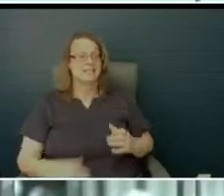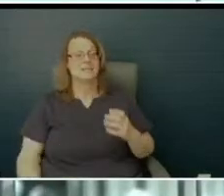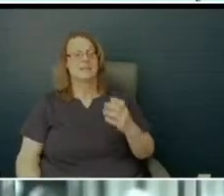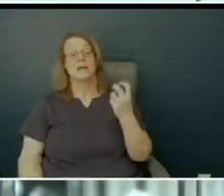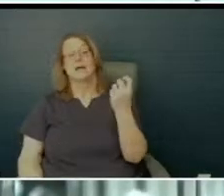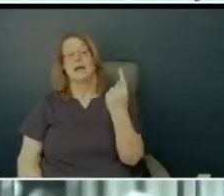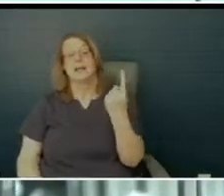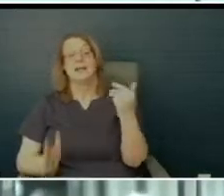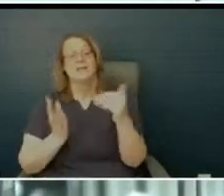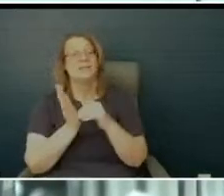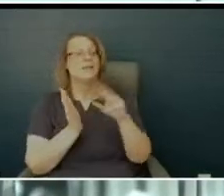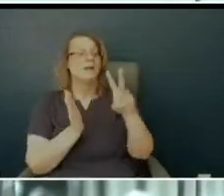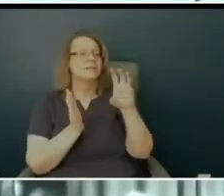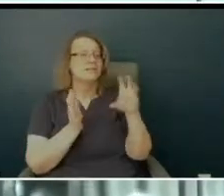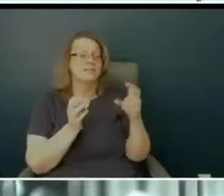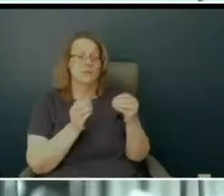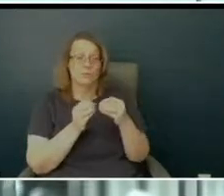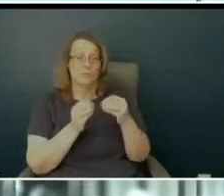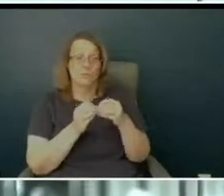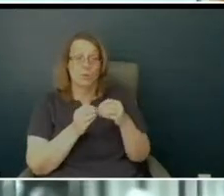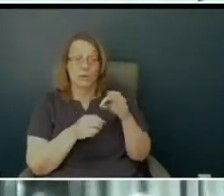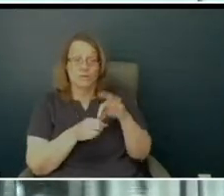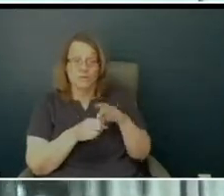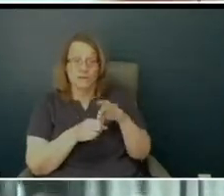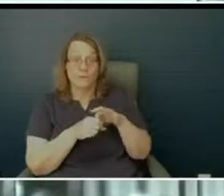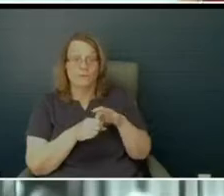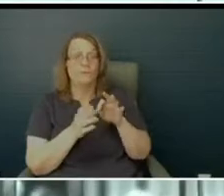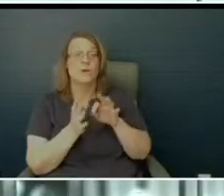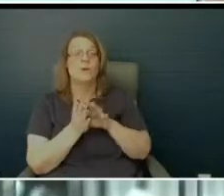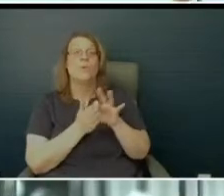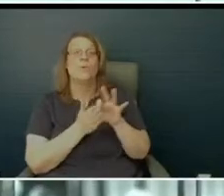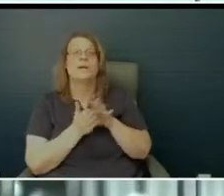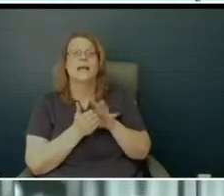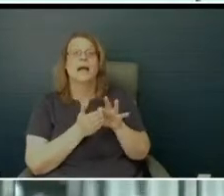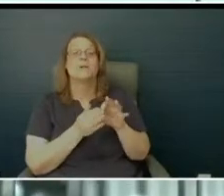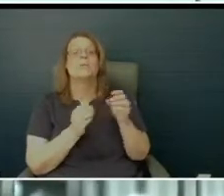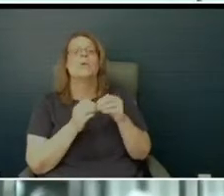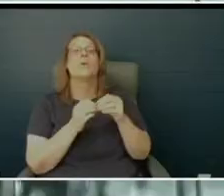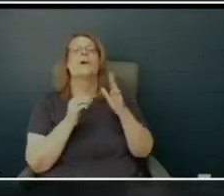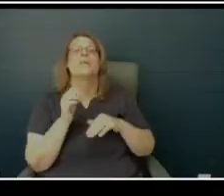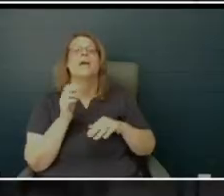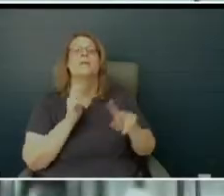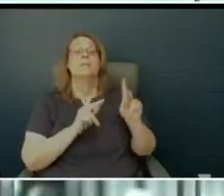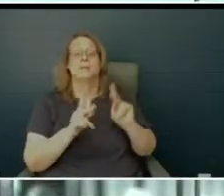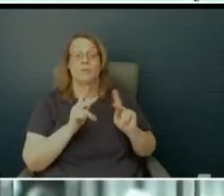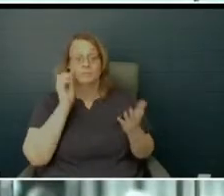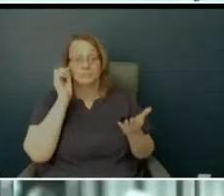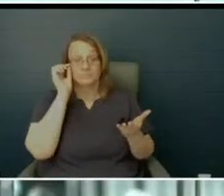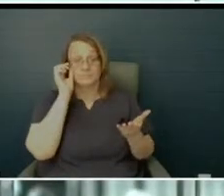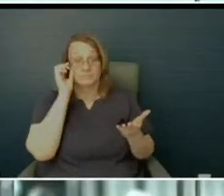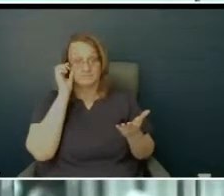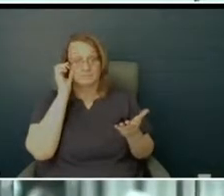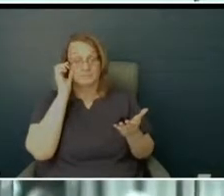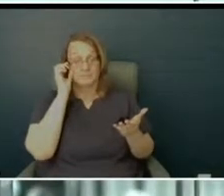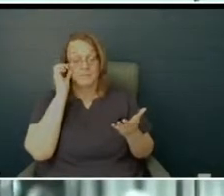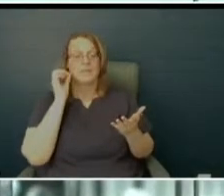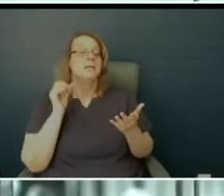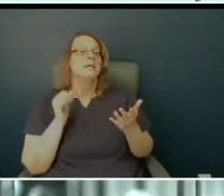11,600 more ballots and votes were counted, more than there were actual voters. You see that? In